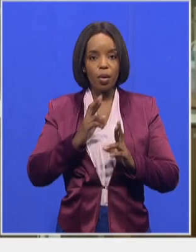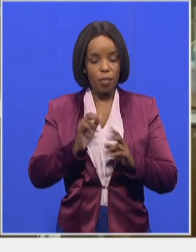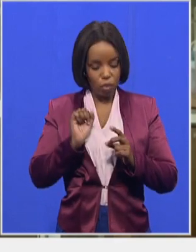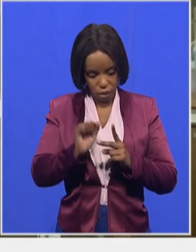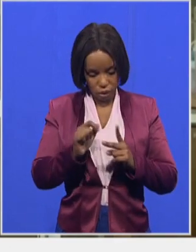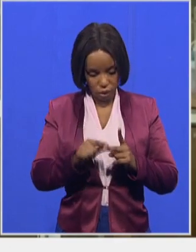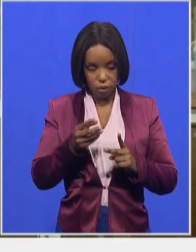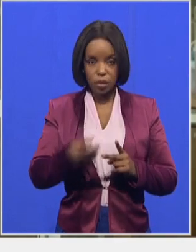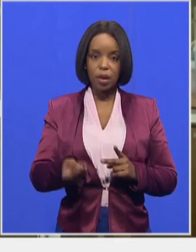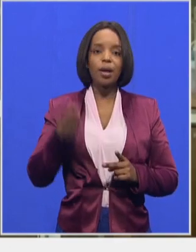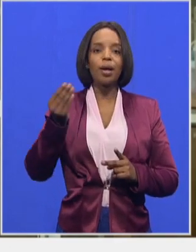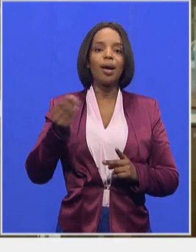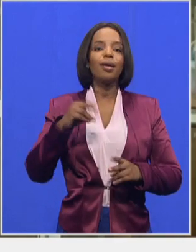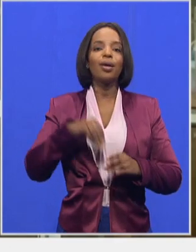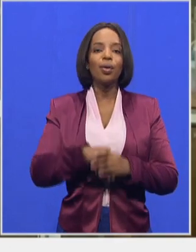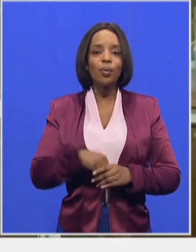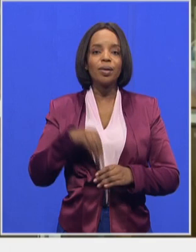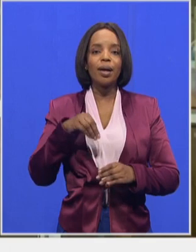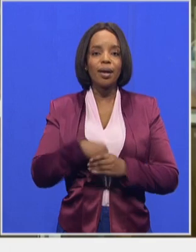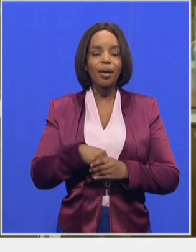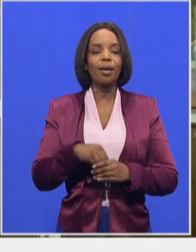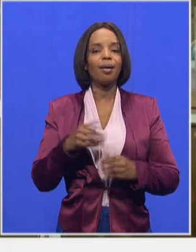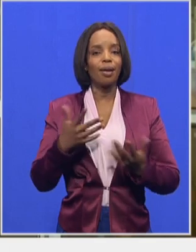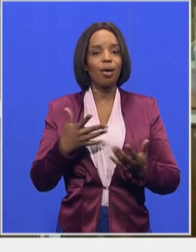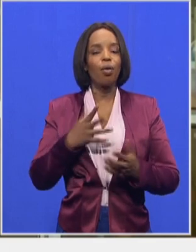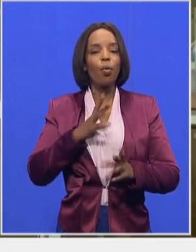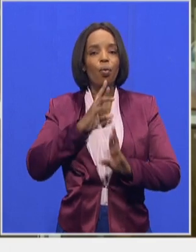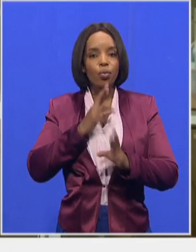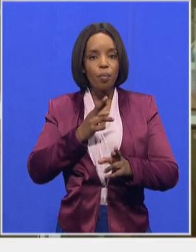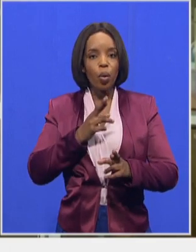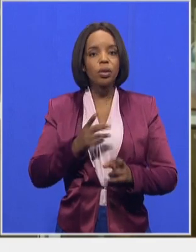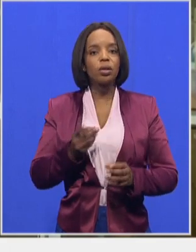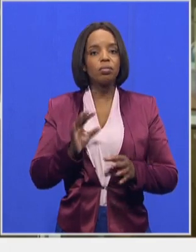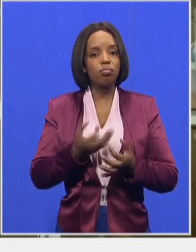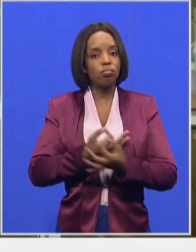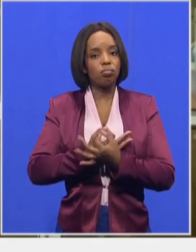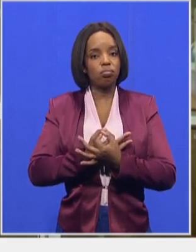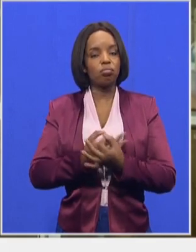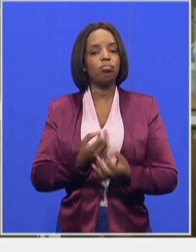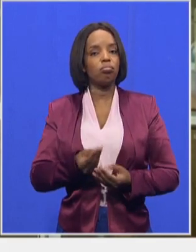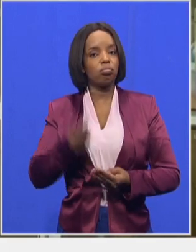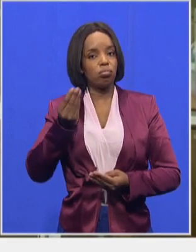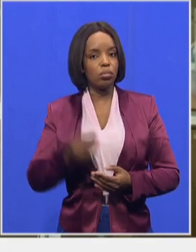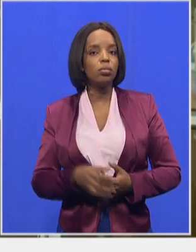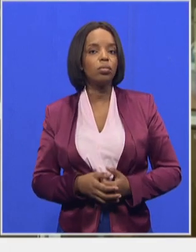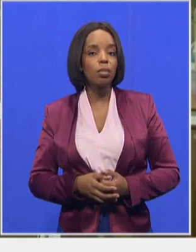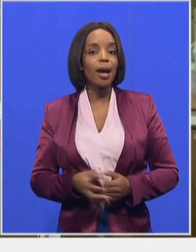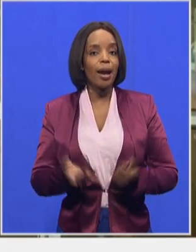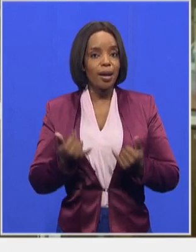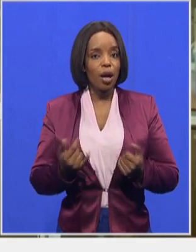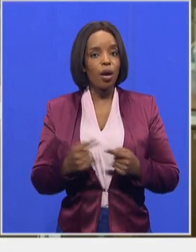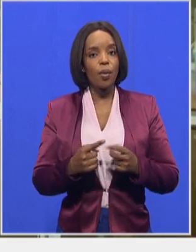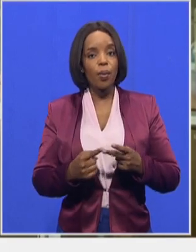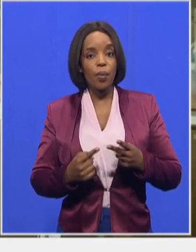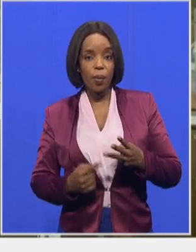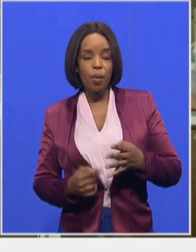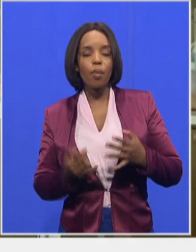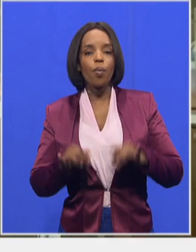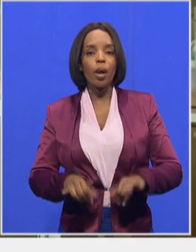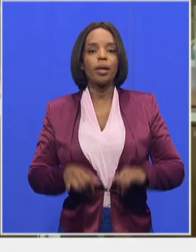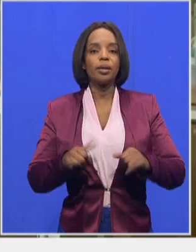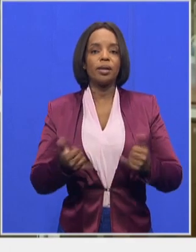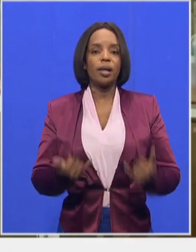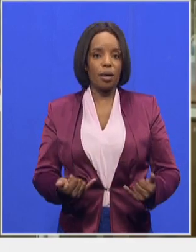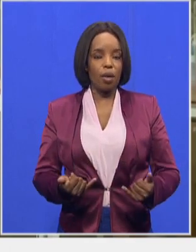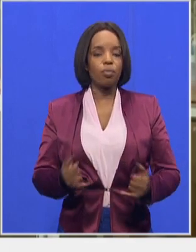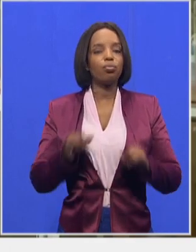the internal report done by the CIIU, to the Hawks. Now, those are the documents that are outstanding. We are awaiting to see whether